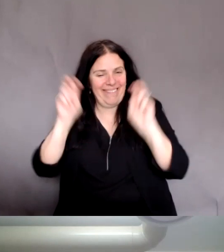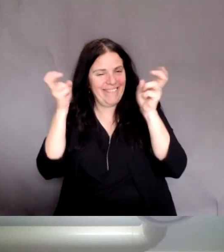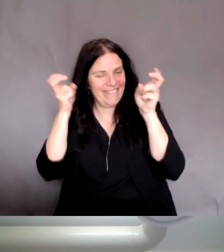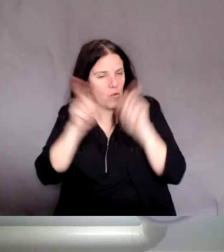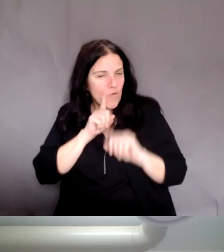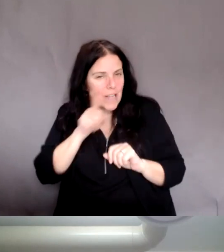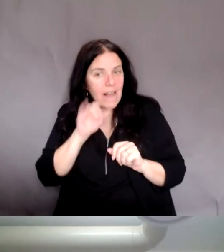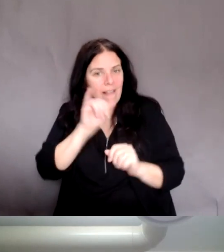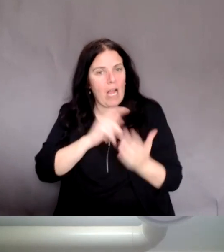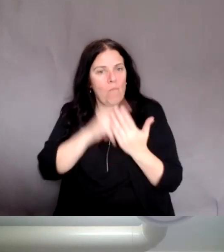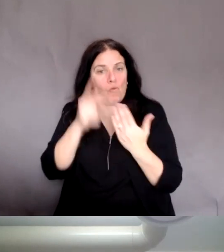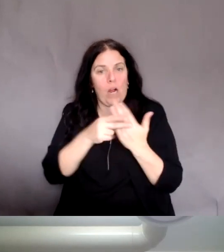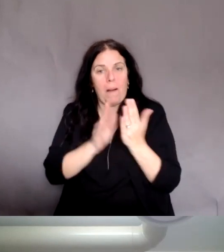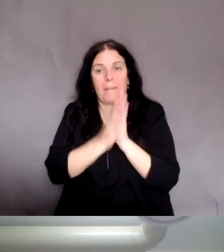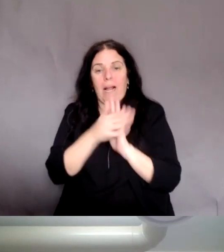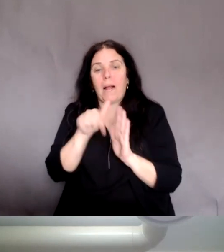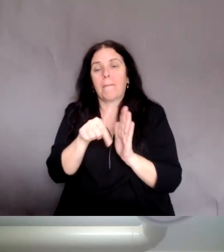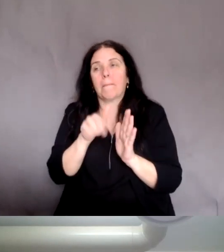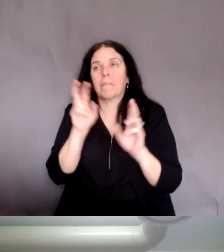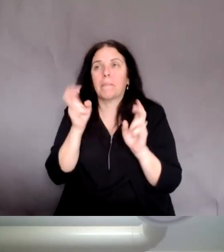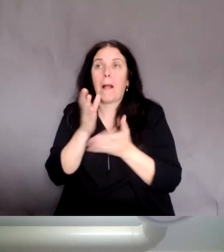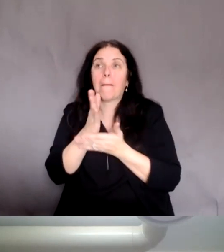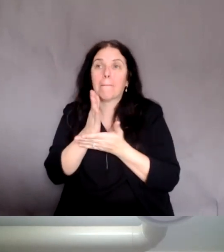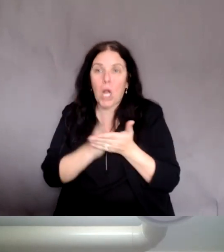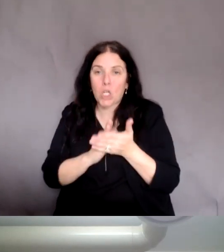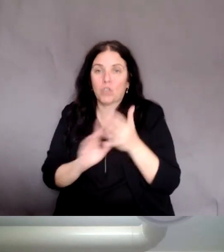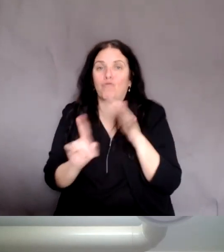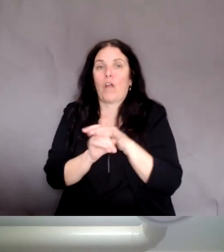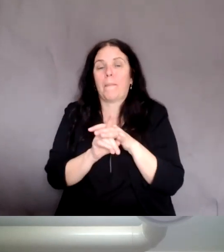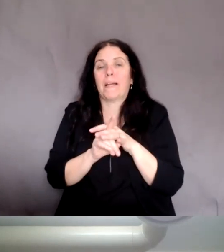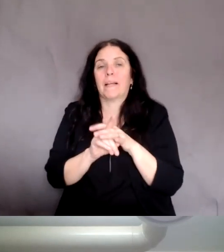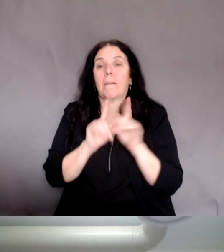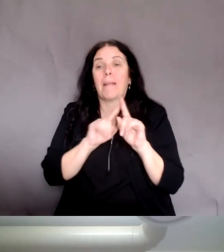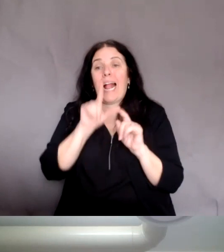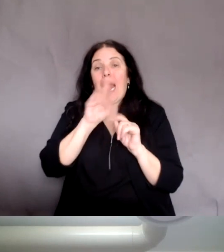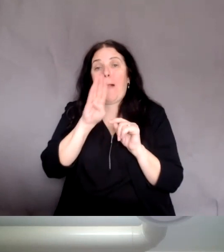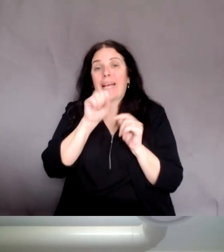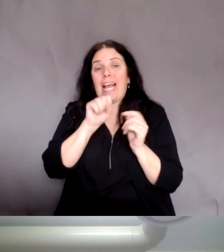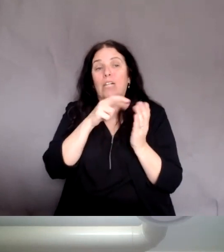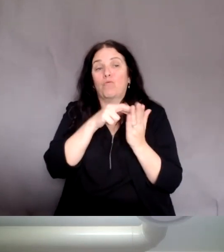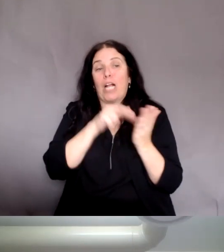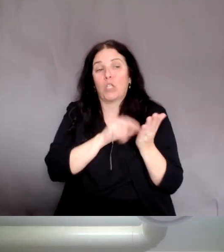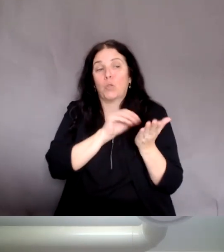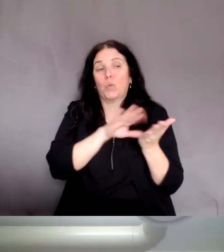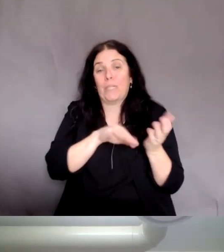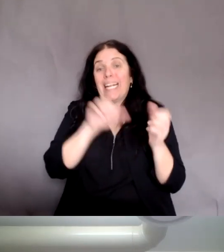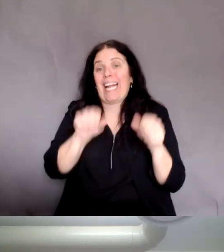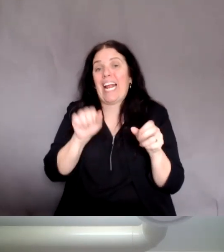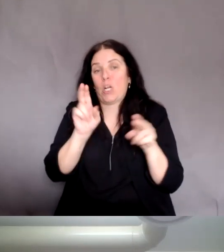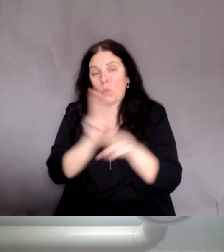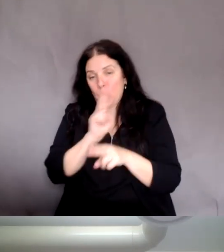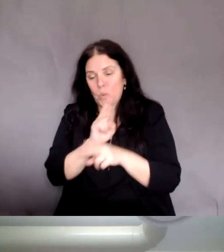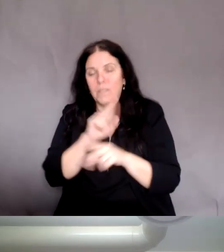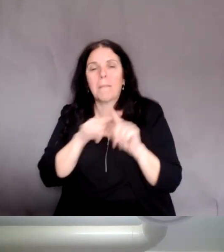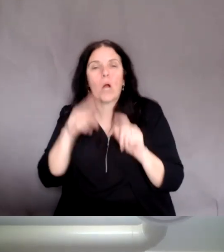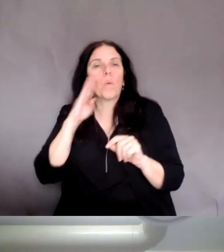what's potentially a partial drop-in program that LBS registered students can access, but we